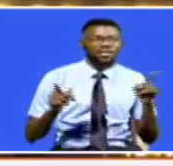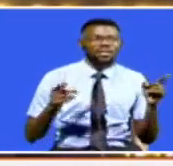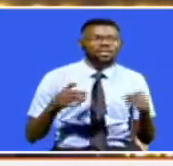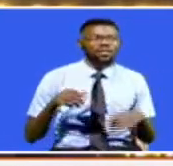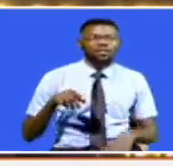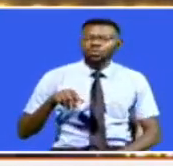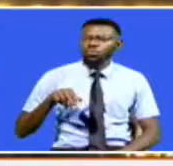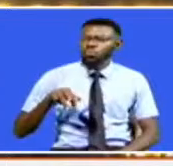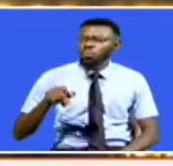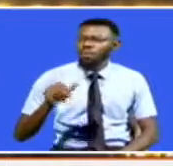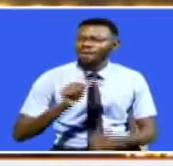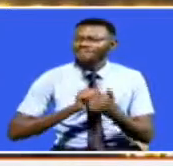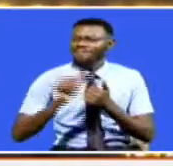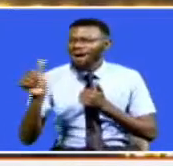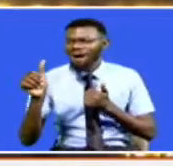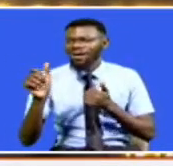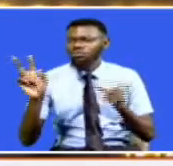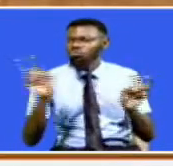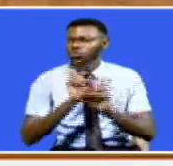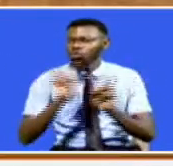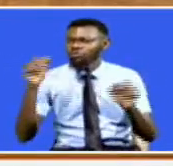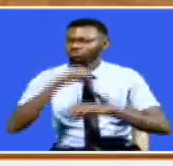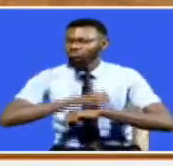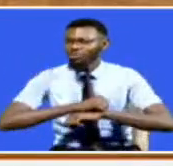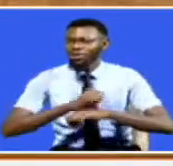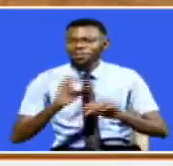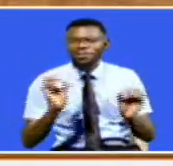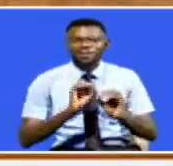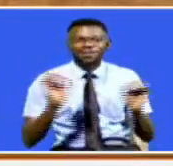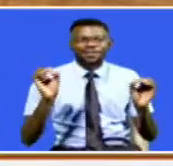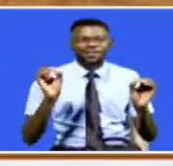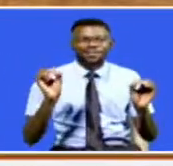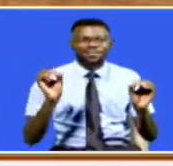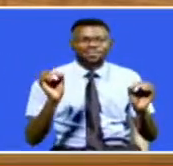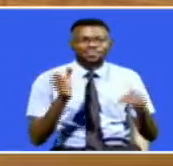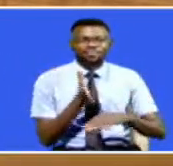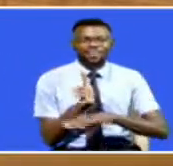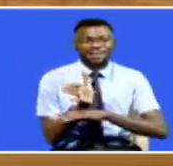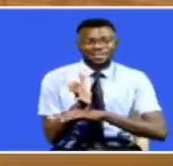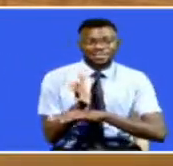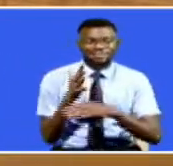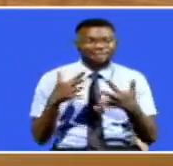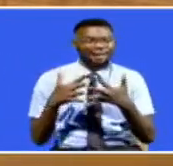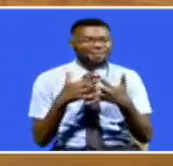before you find a good school. Balozi wa Marekani nchini Meg Whitman amesema kwamba